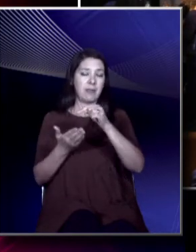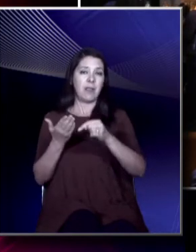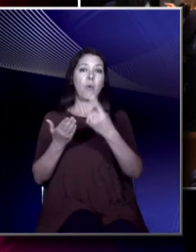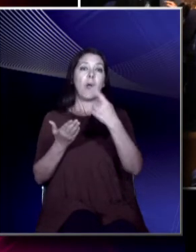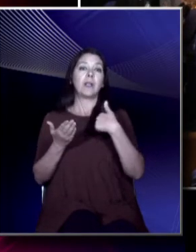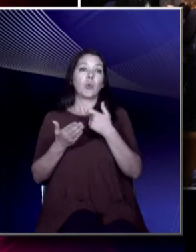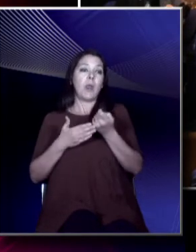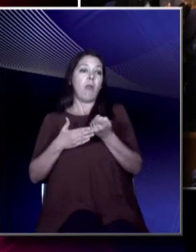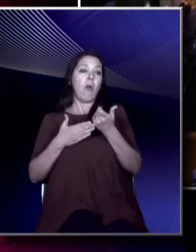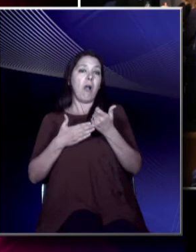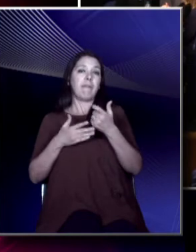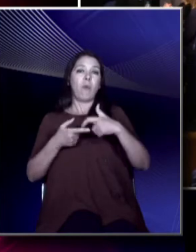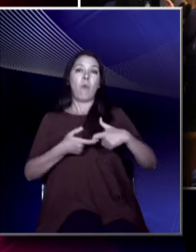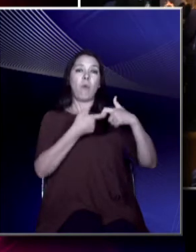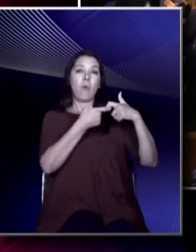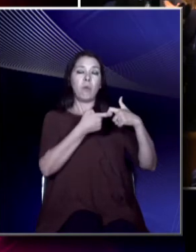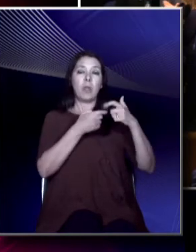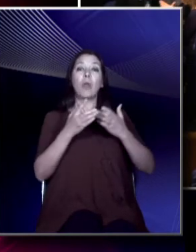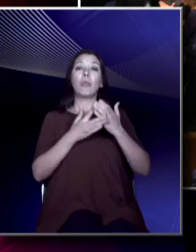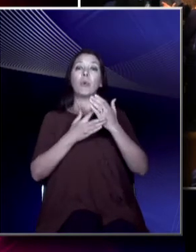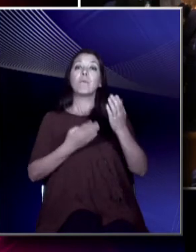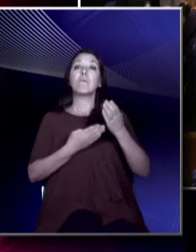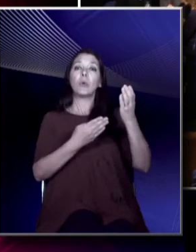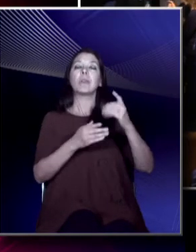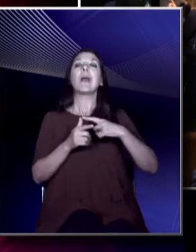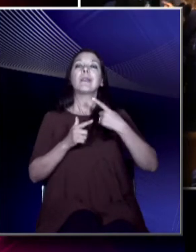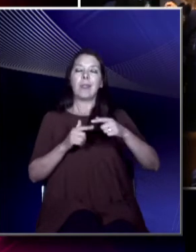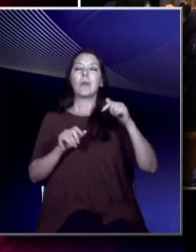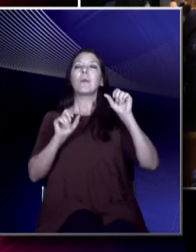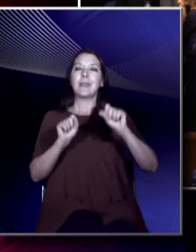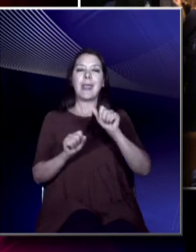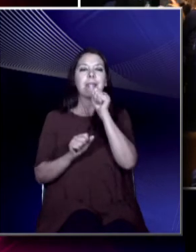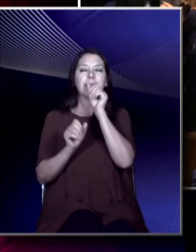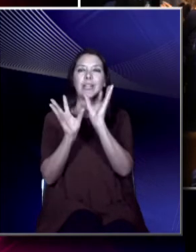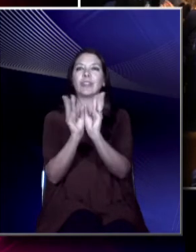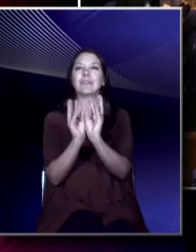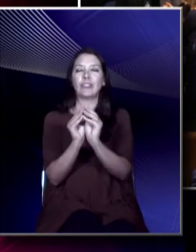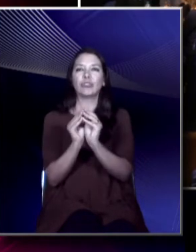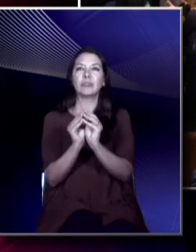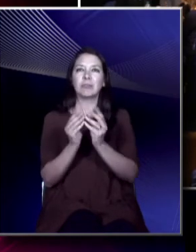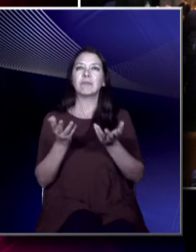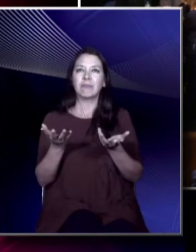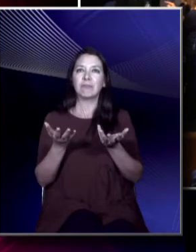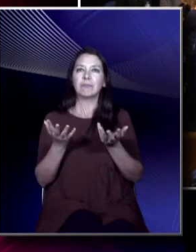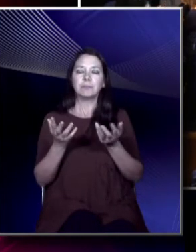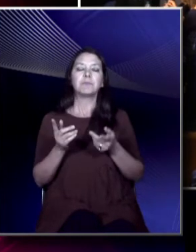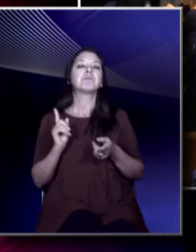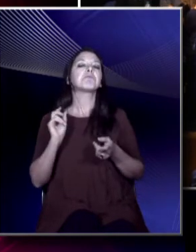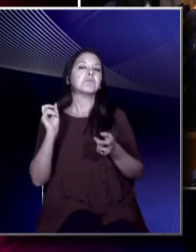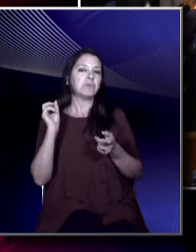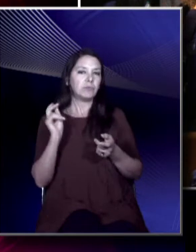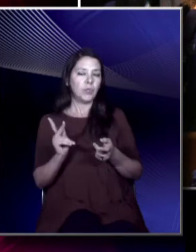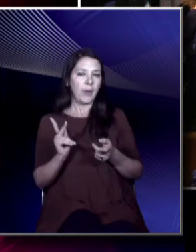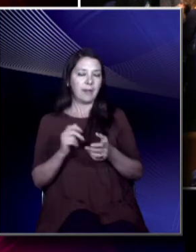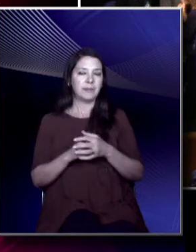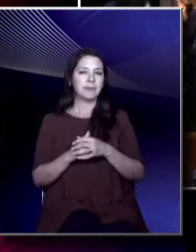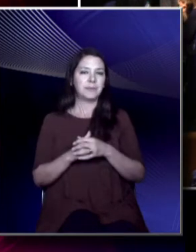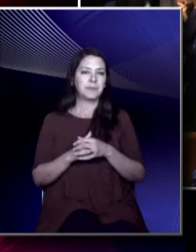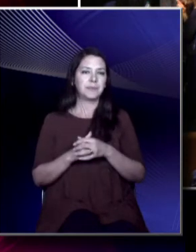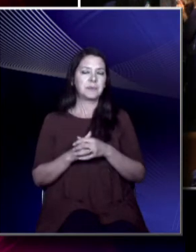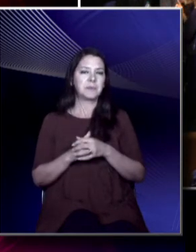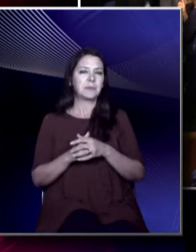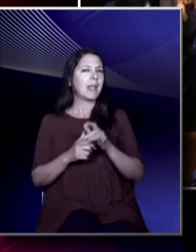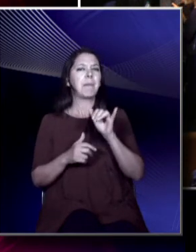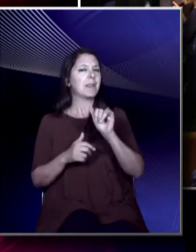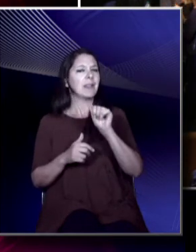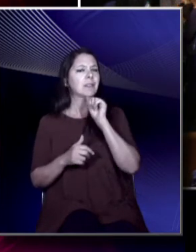out by motion, we can then go into executive session to discuss those individually. Correct. That's not necessarily